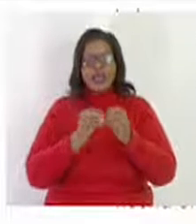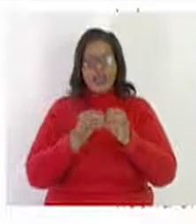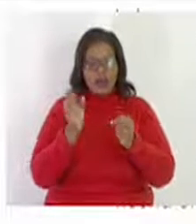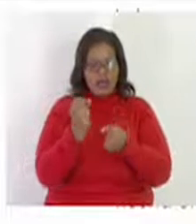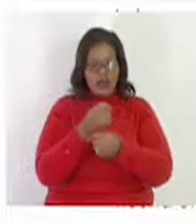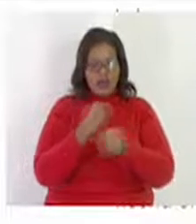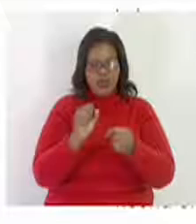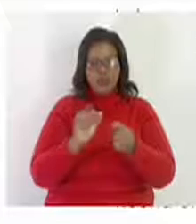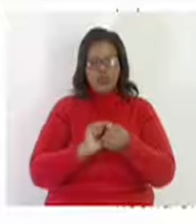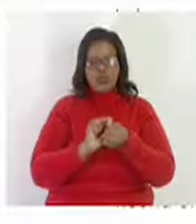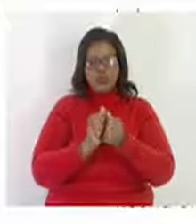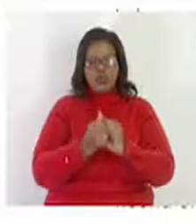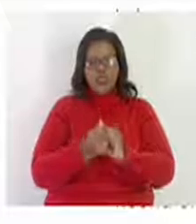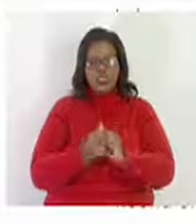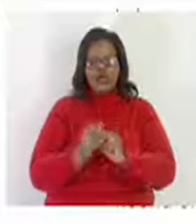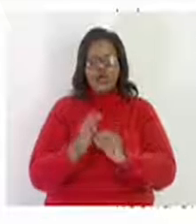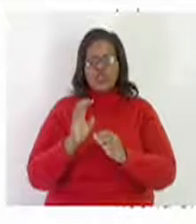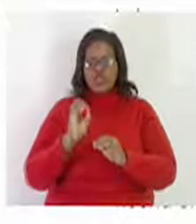off